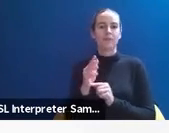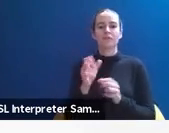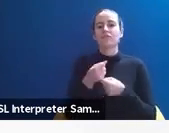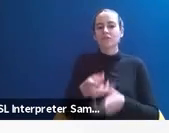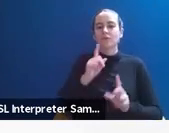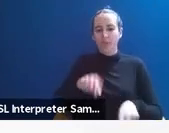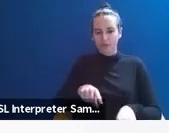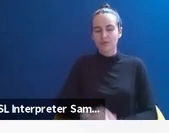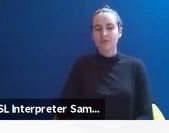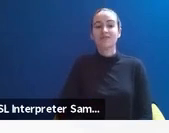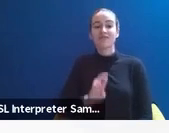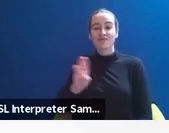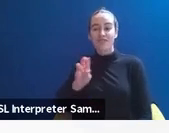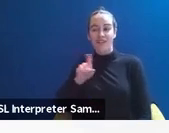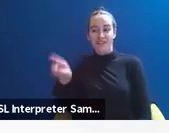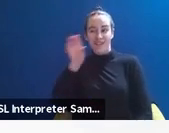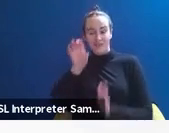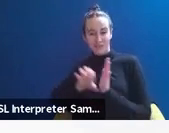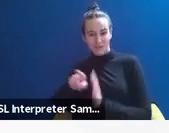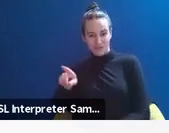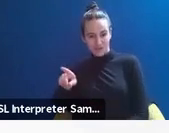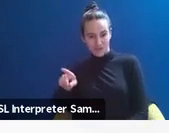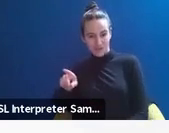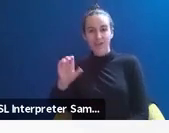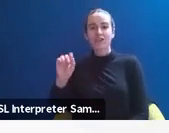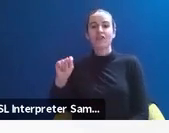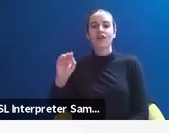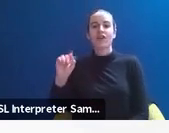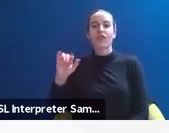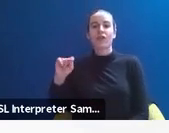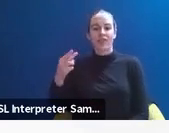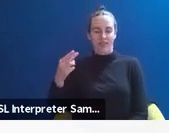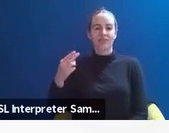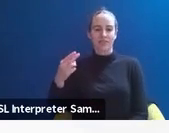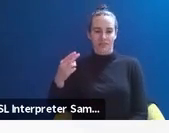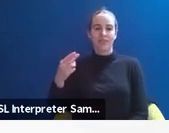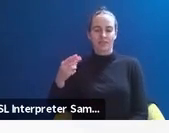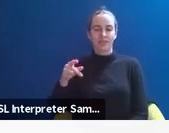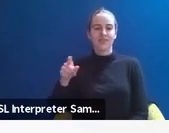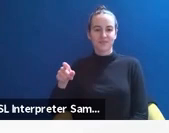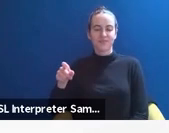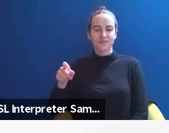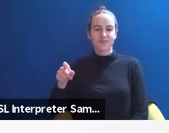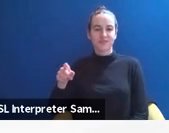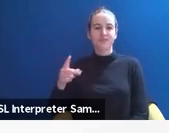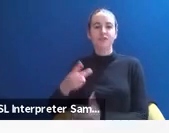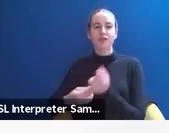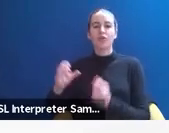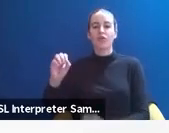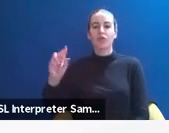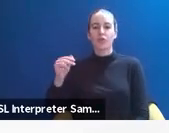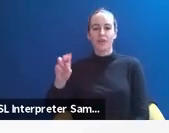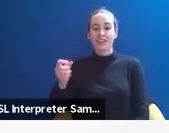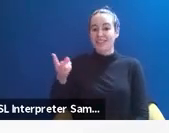In the right picture, it depicts the otolith organs, the utricle and the saccule. Both of these